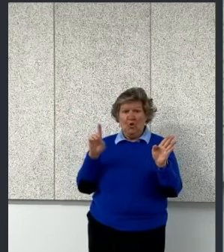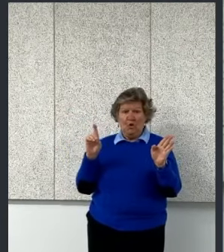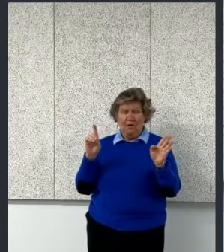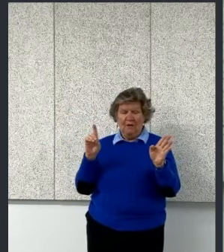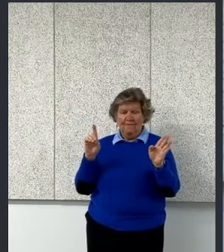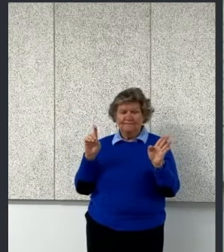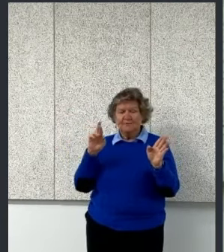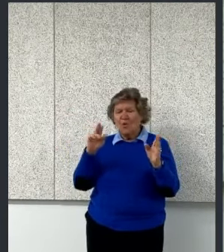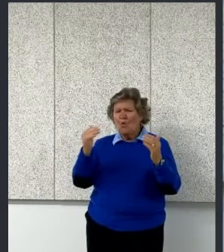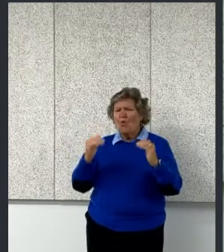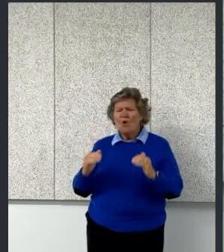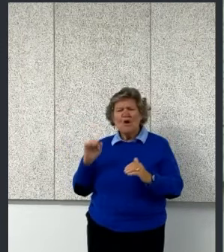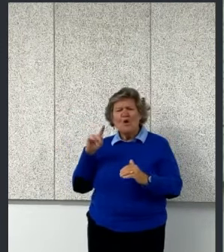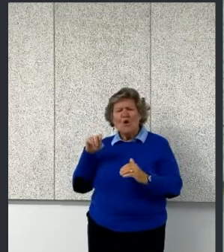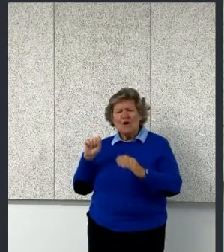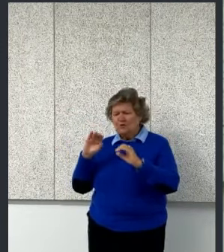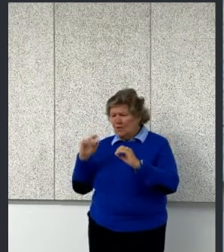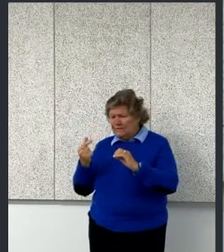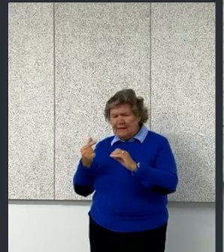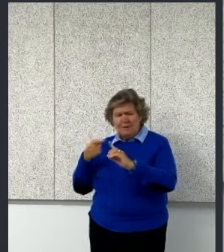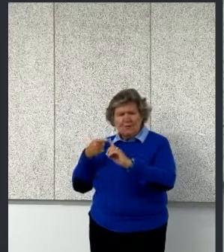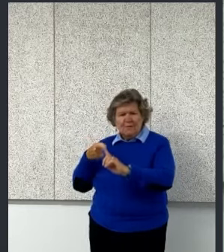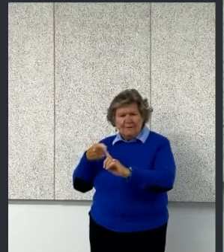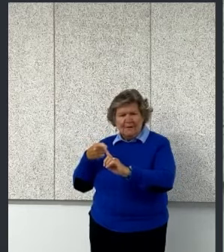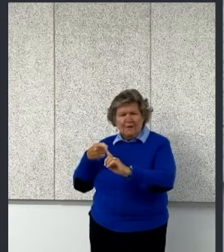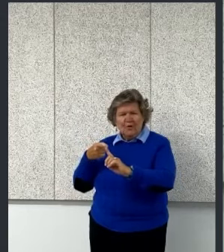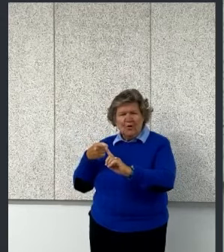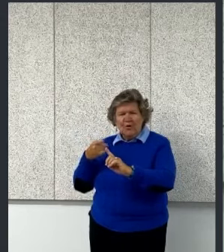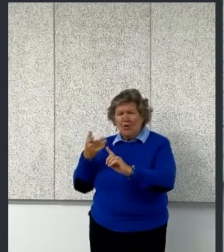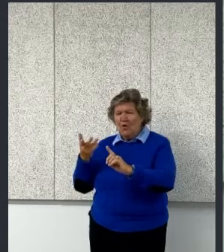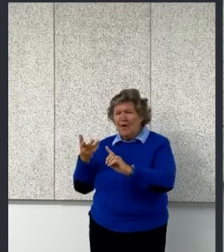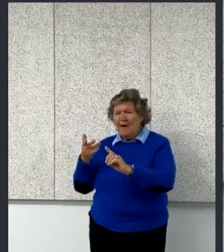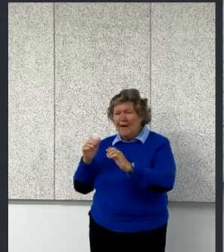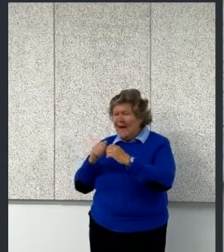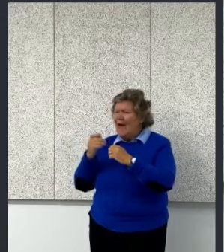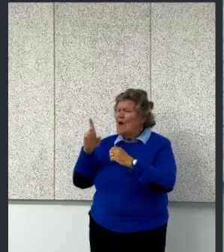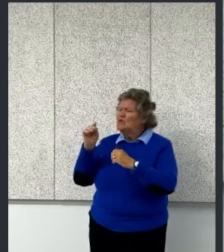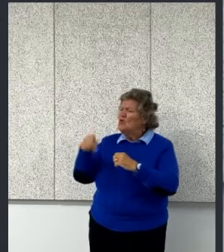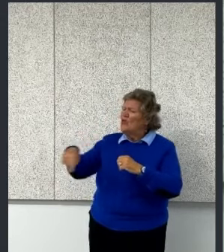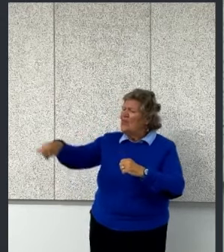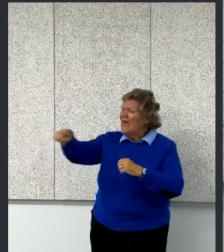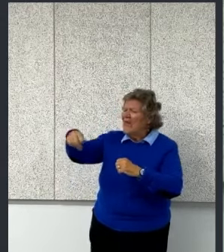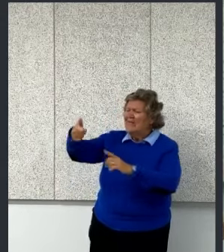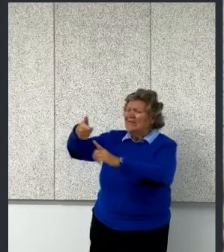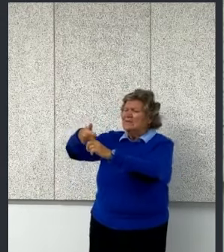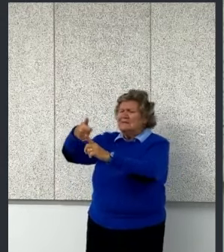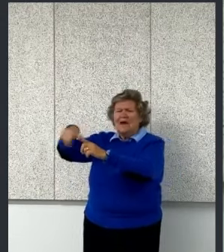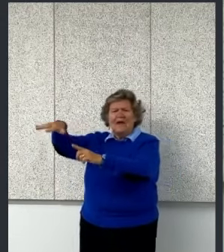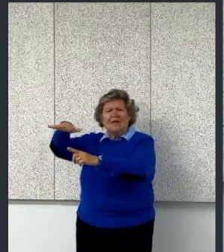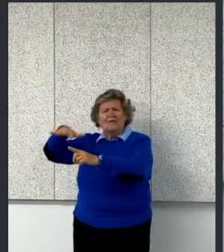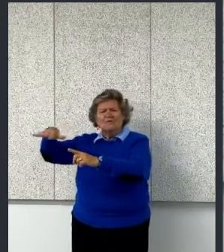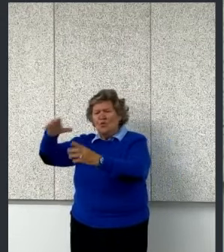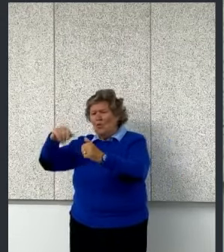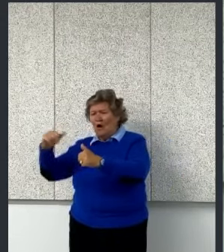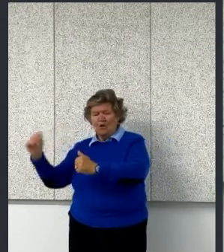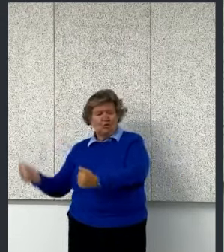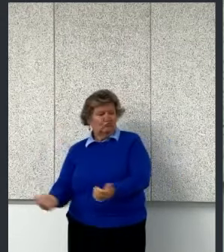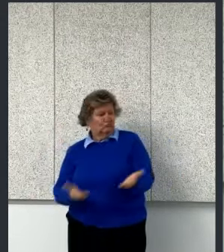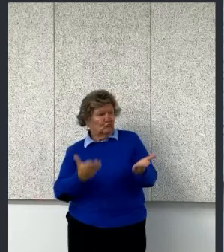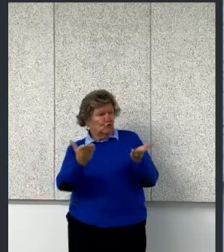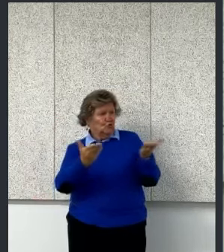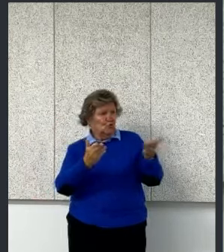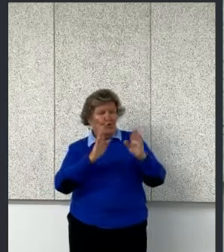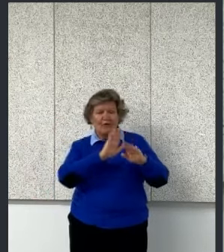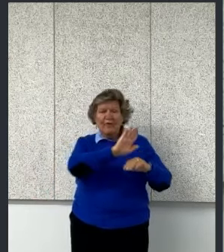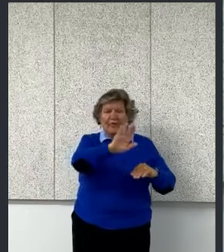arts organization, theaters in particular. How do they want to be serving their